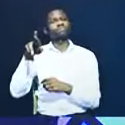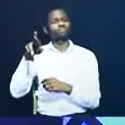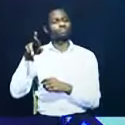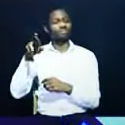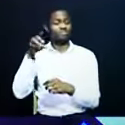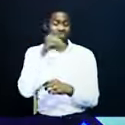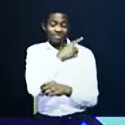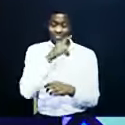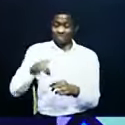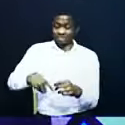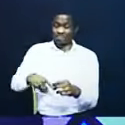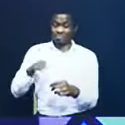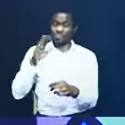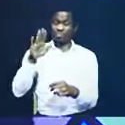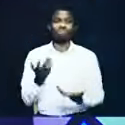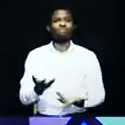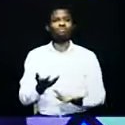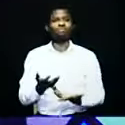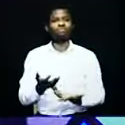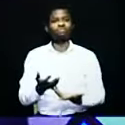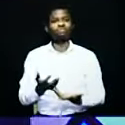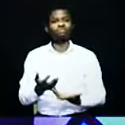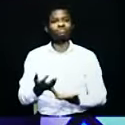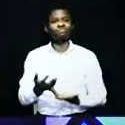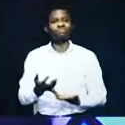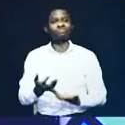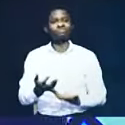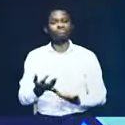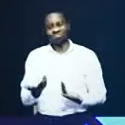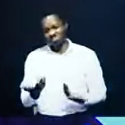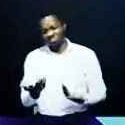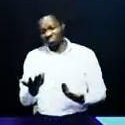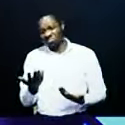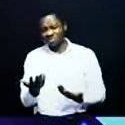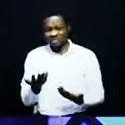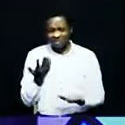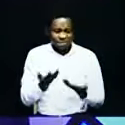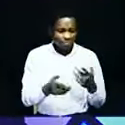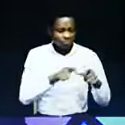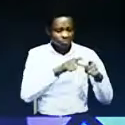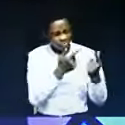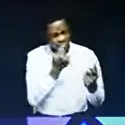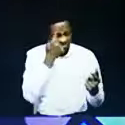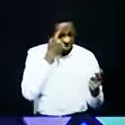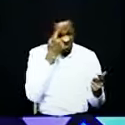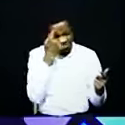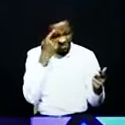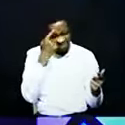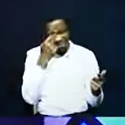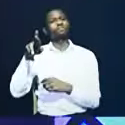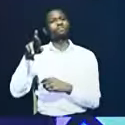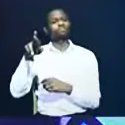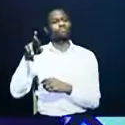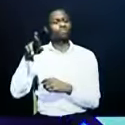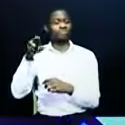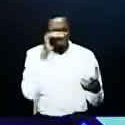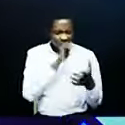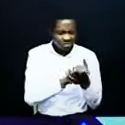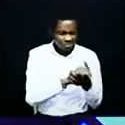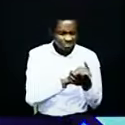Who never married. Ah, one married that. Something that she married. I want to believe that she